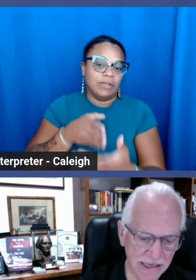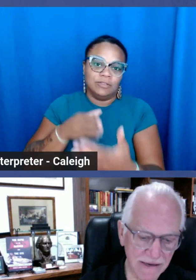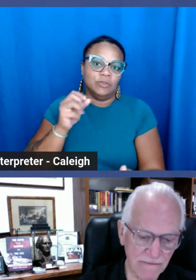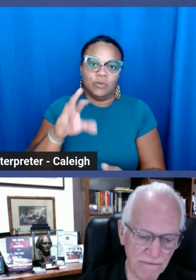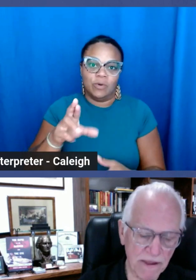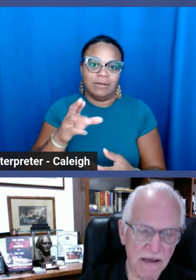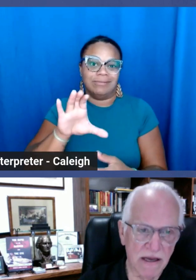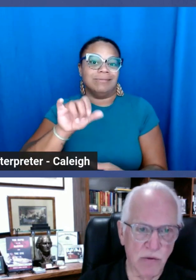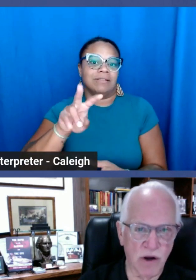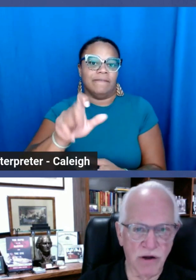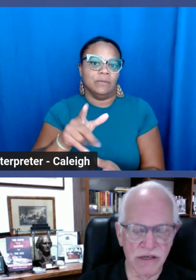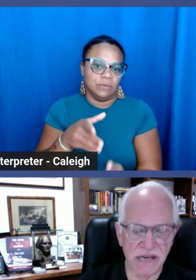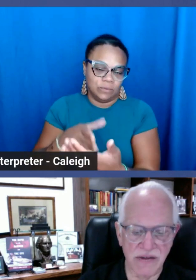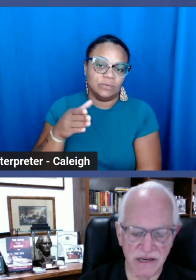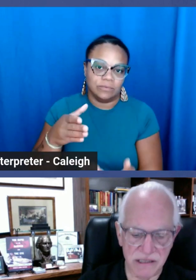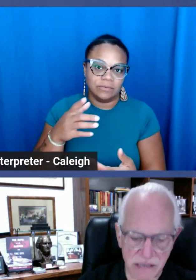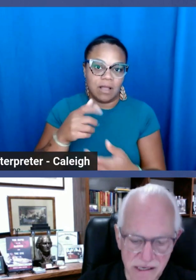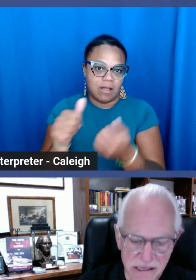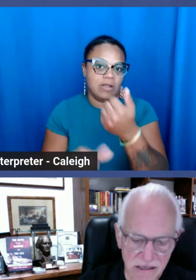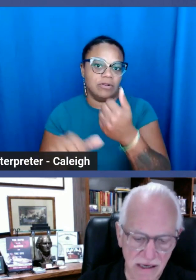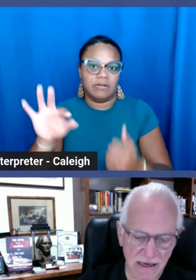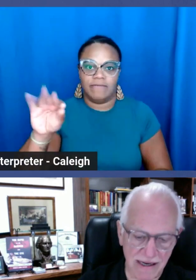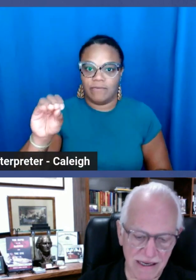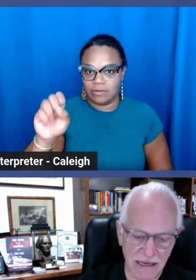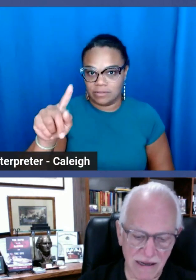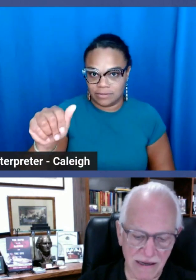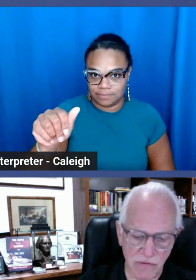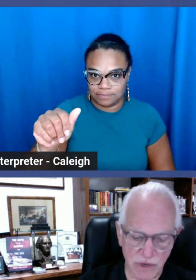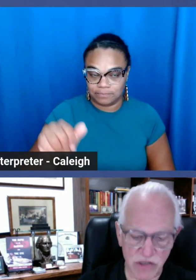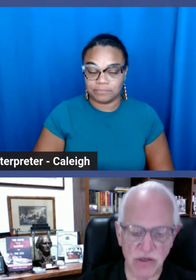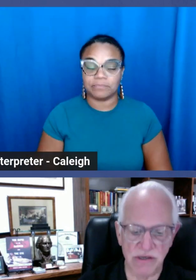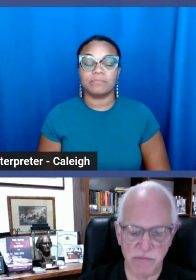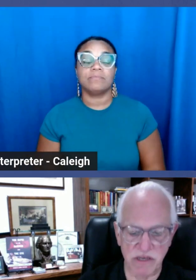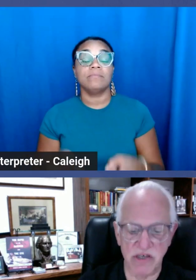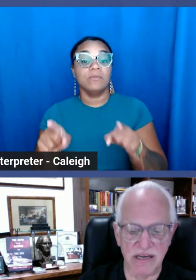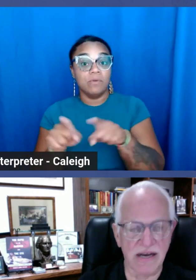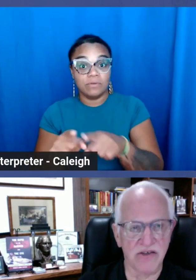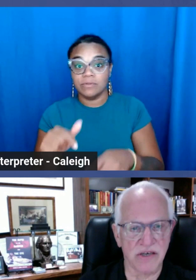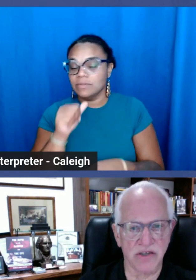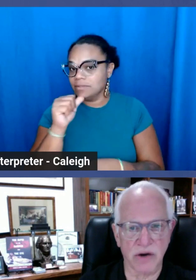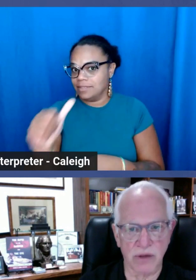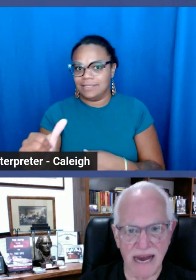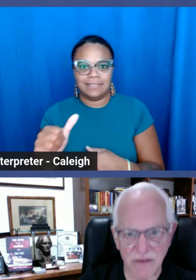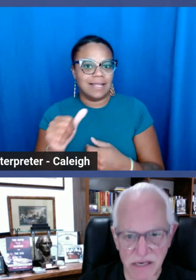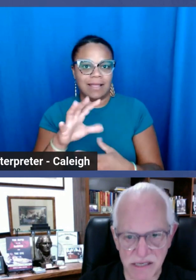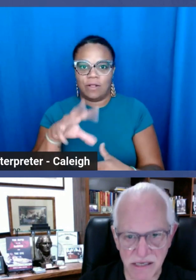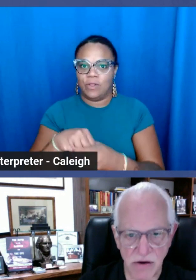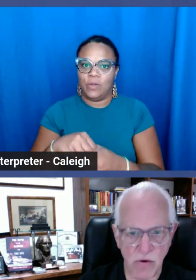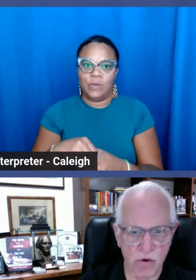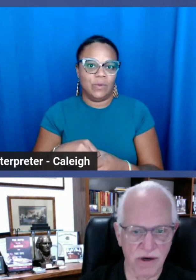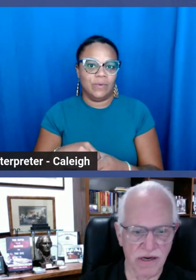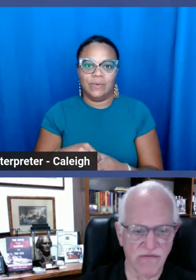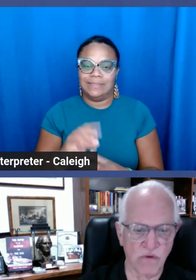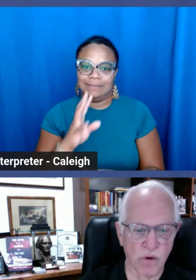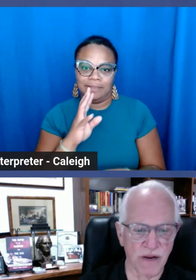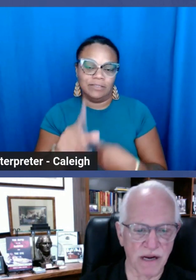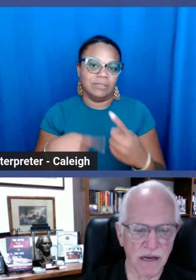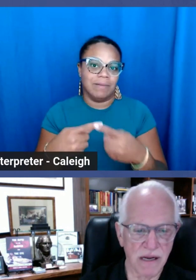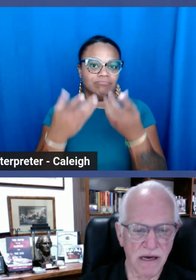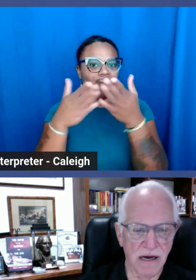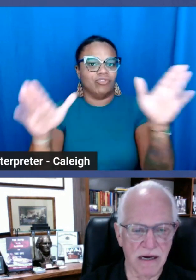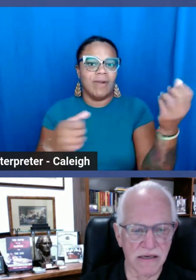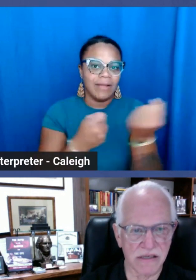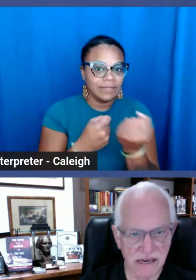FOSTA. It went on to say that it doesn't reach speech engaging in general advocacy or